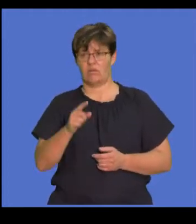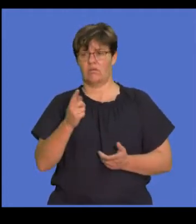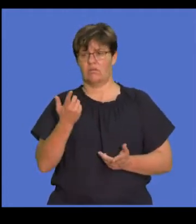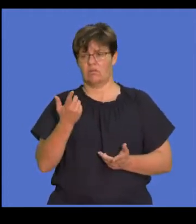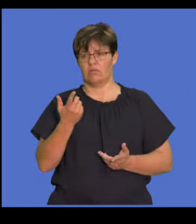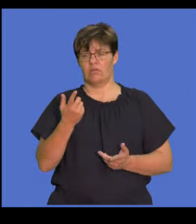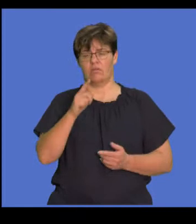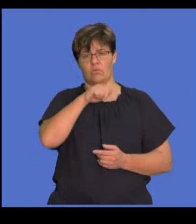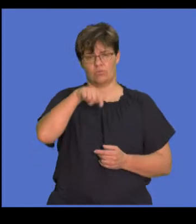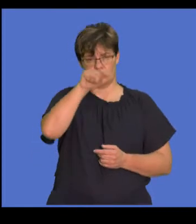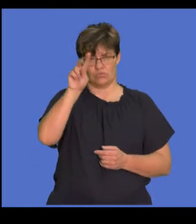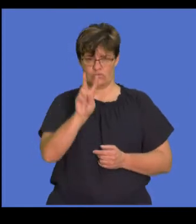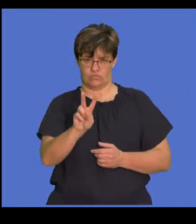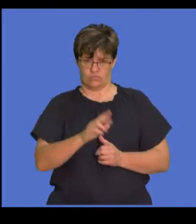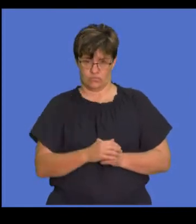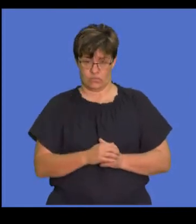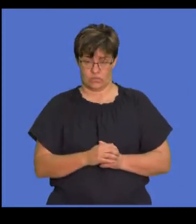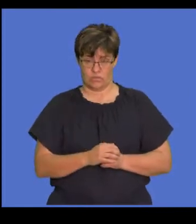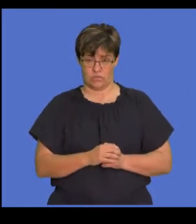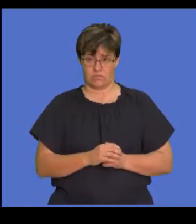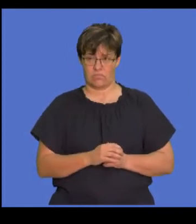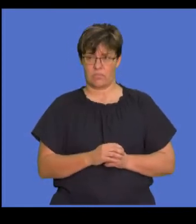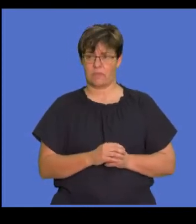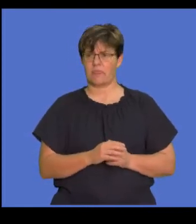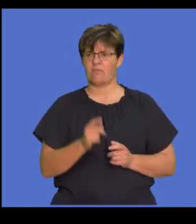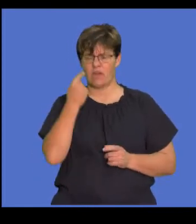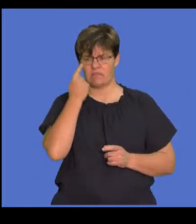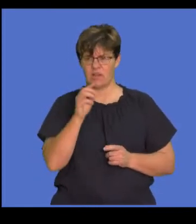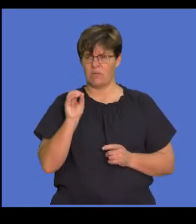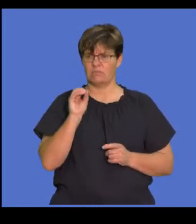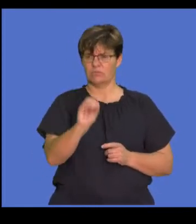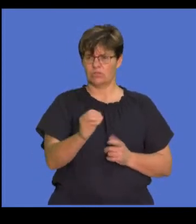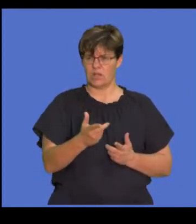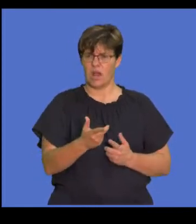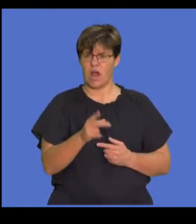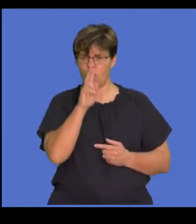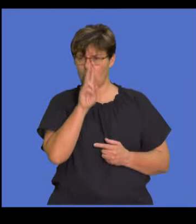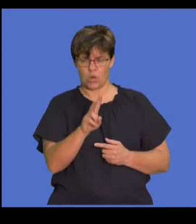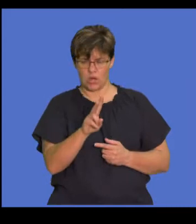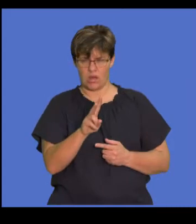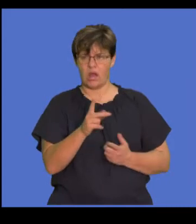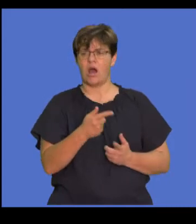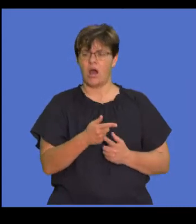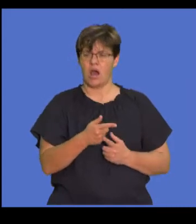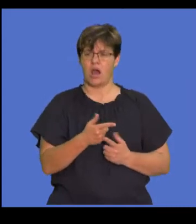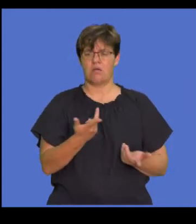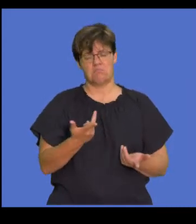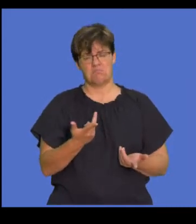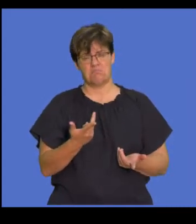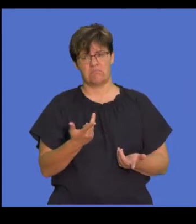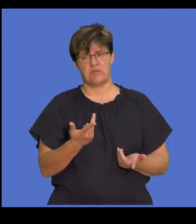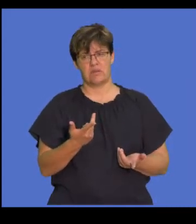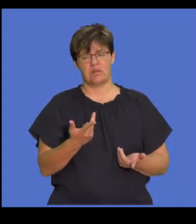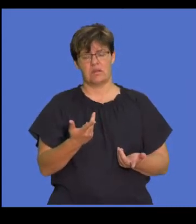be root of 2. And then you will see at times if you press your calculator, it will want you to rationalize this,